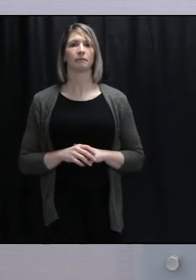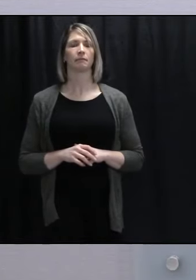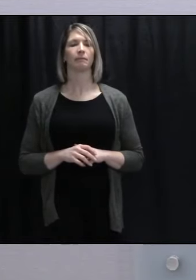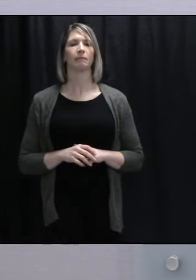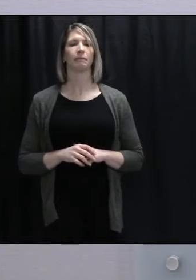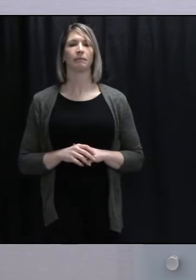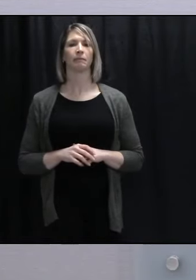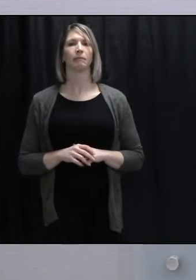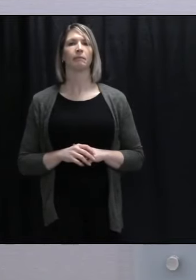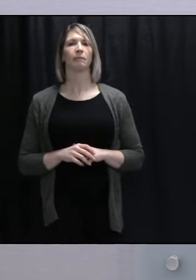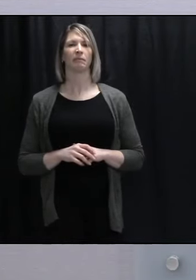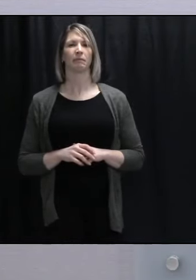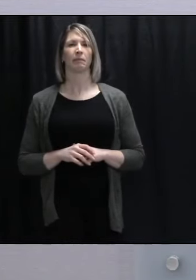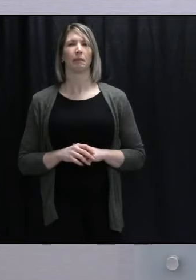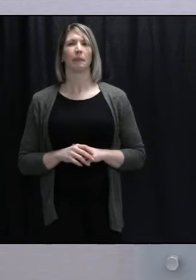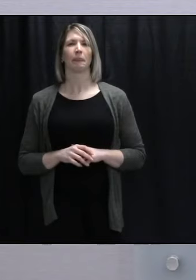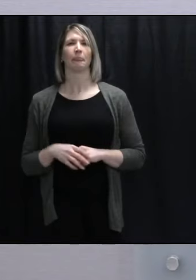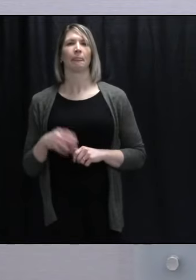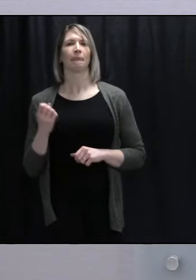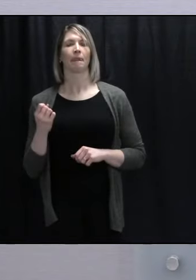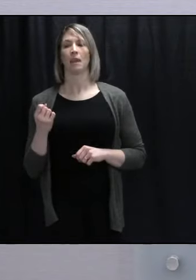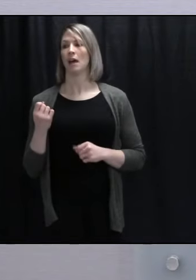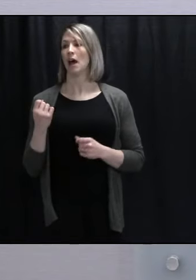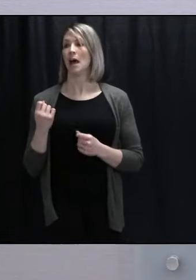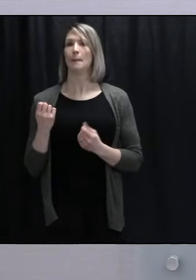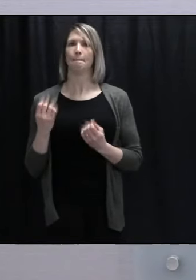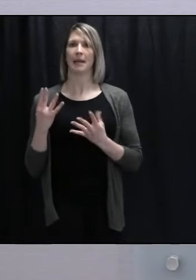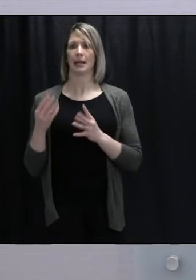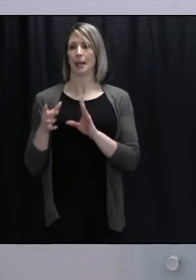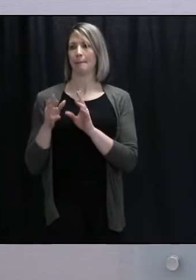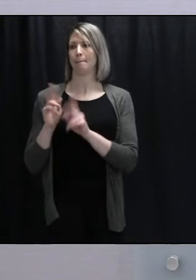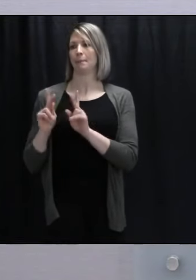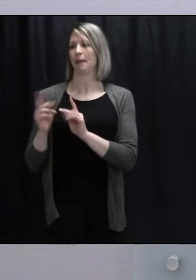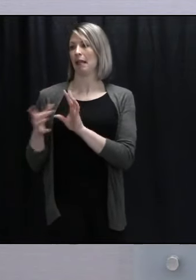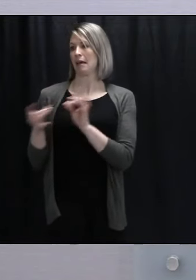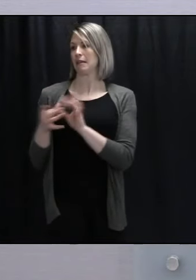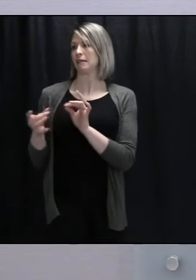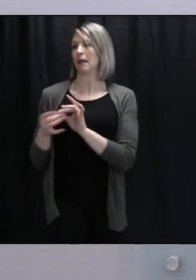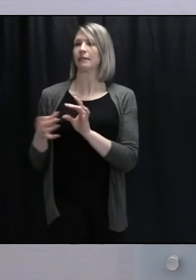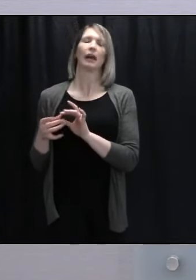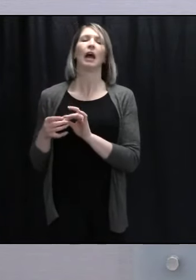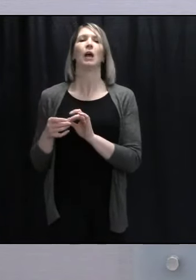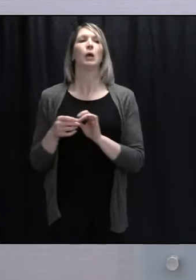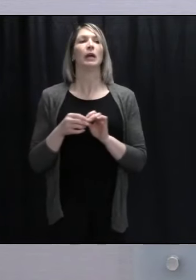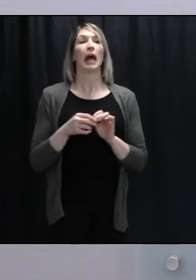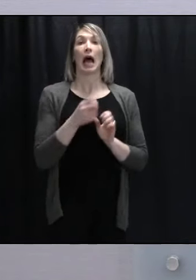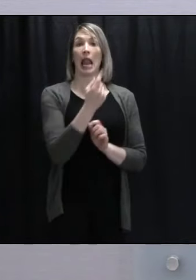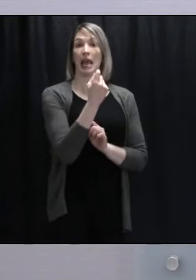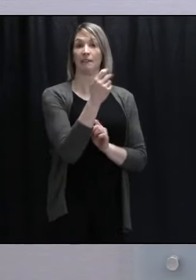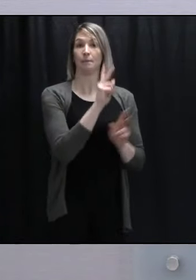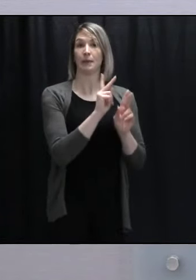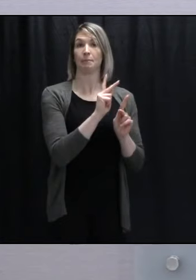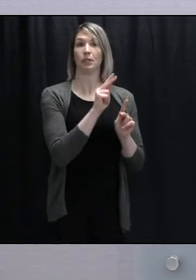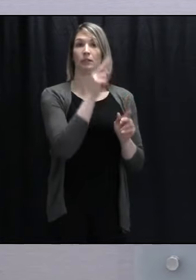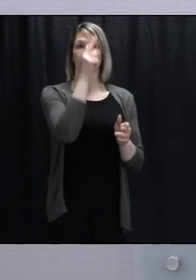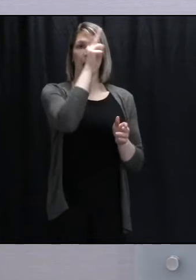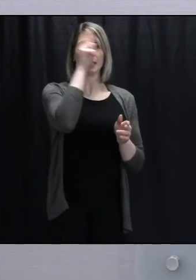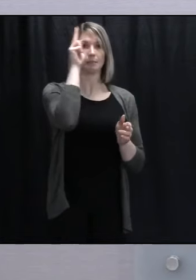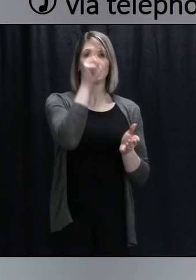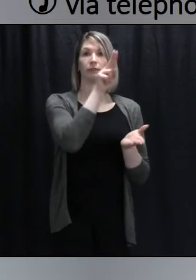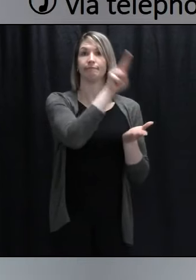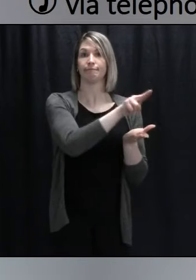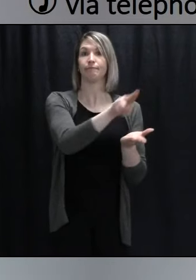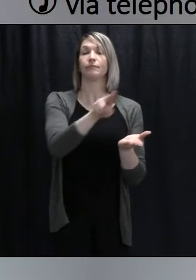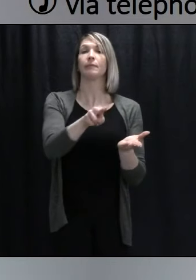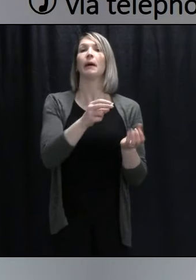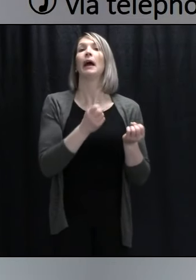wondering if we can get an age range of those that are in hospital. We can provide that for you. We currently only have an age range for